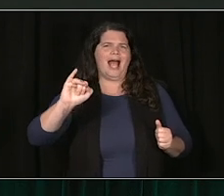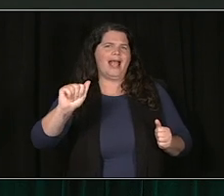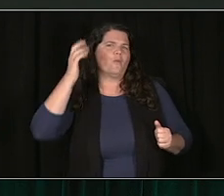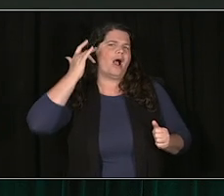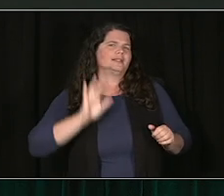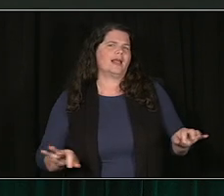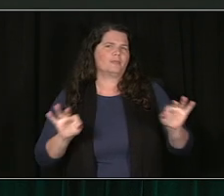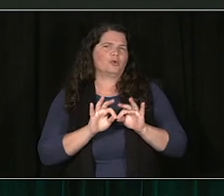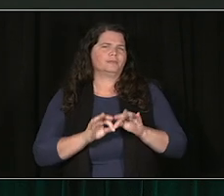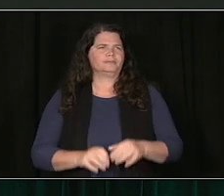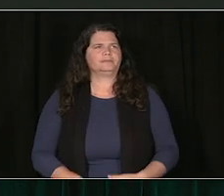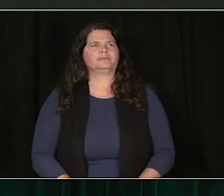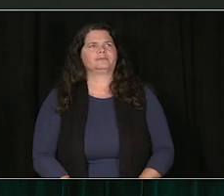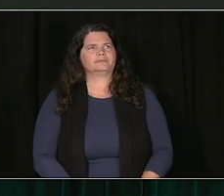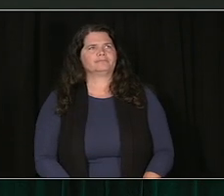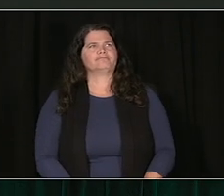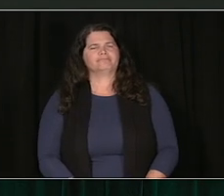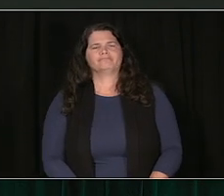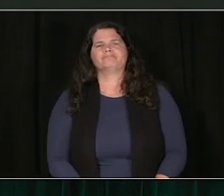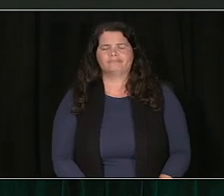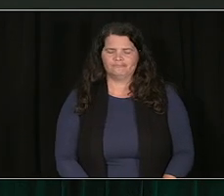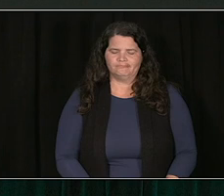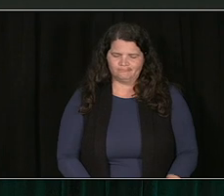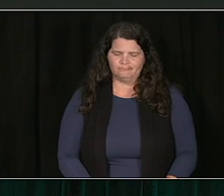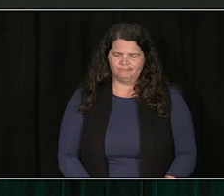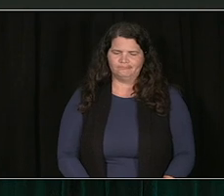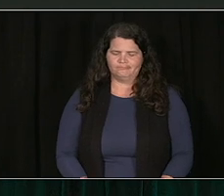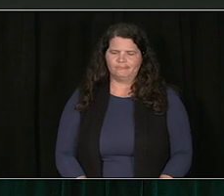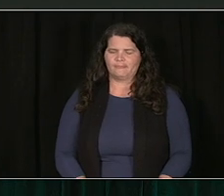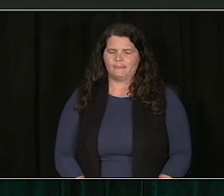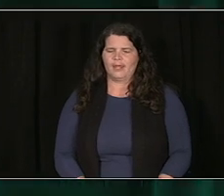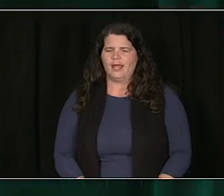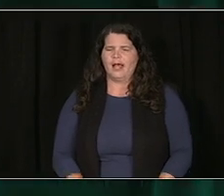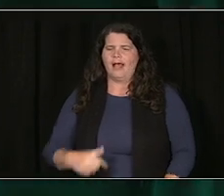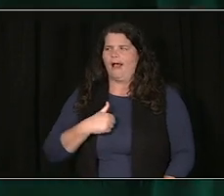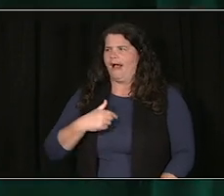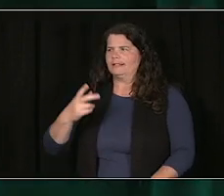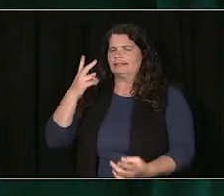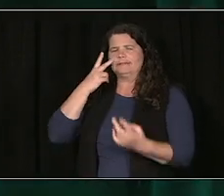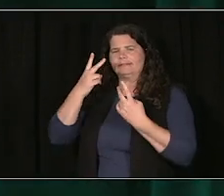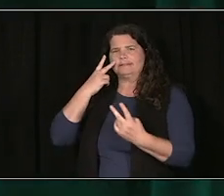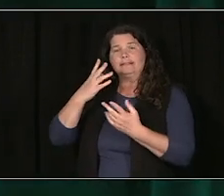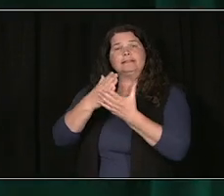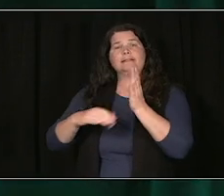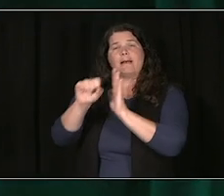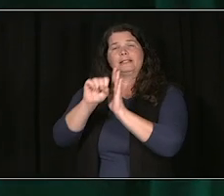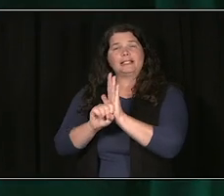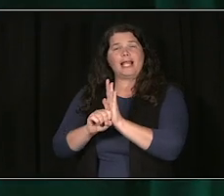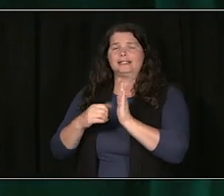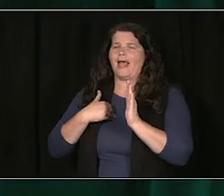You know, I see that there is in some states right now, blowback,